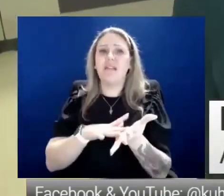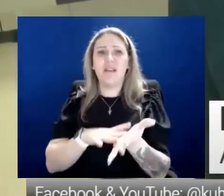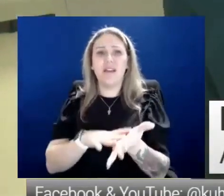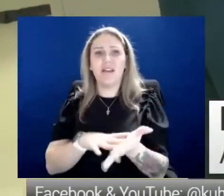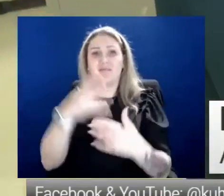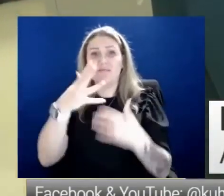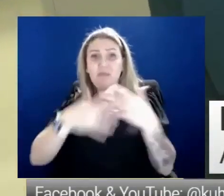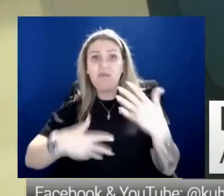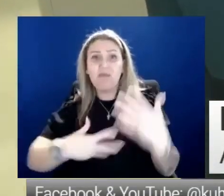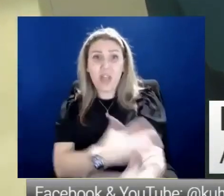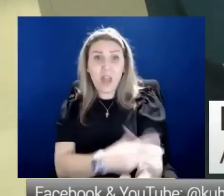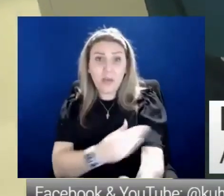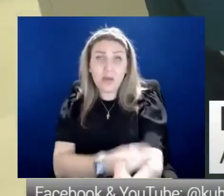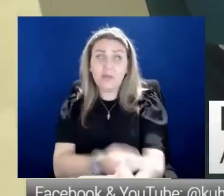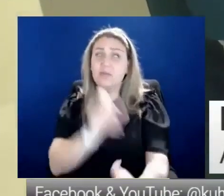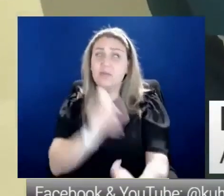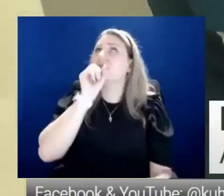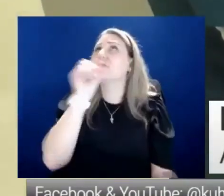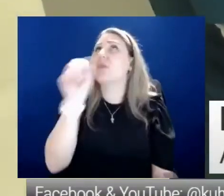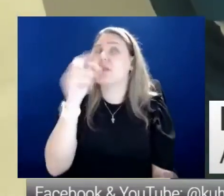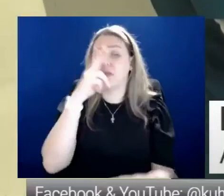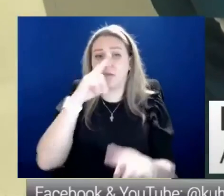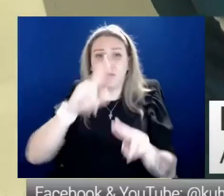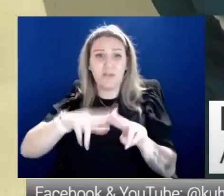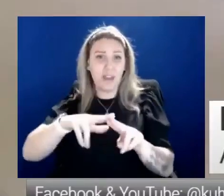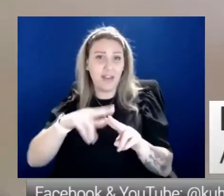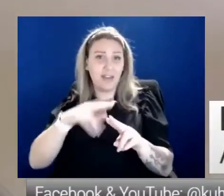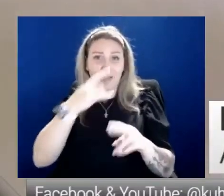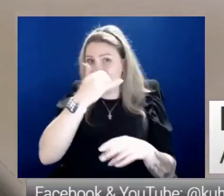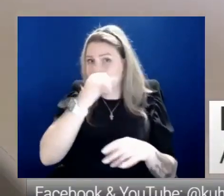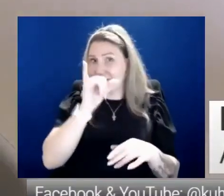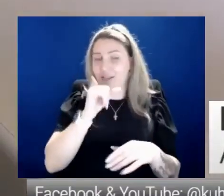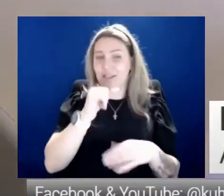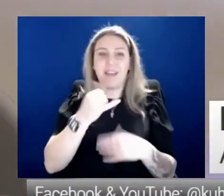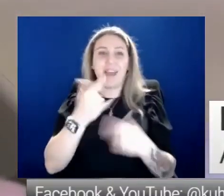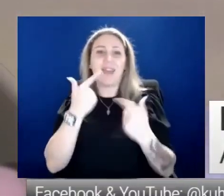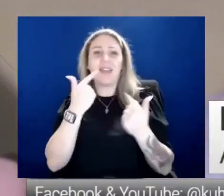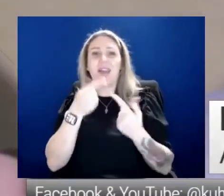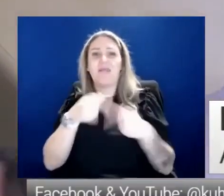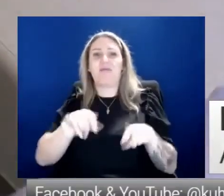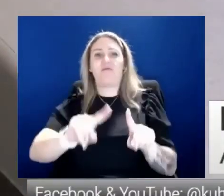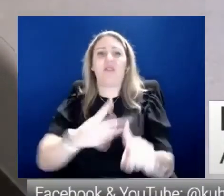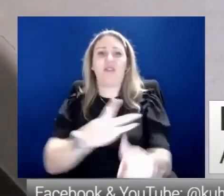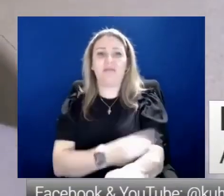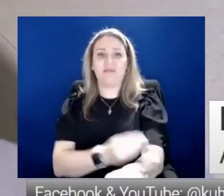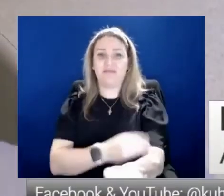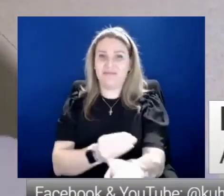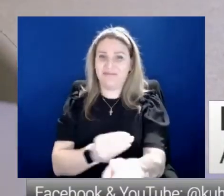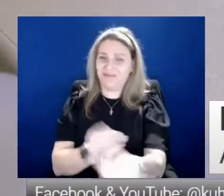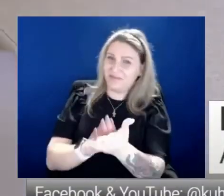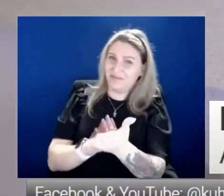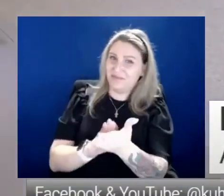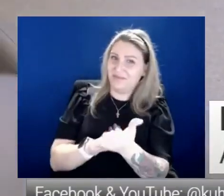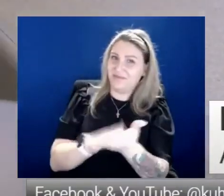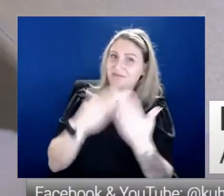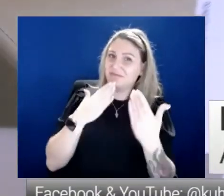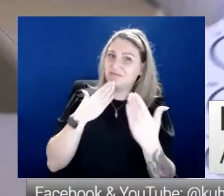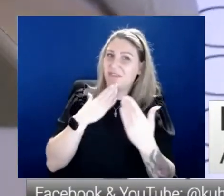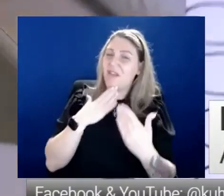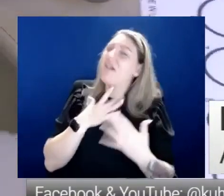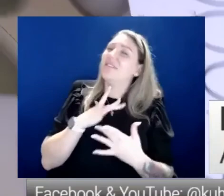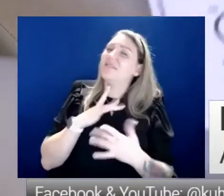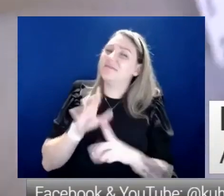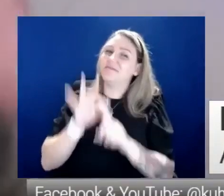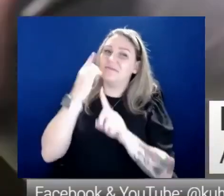phlebotomists. They are so fun and quirky, and they always make me laugh when they're drawing my blood. So hats off to phlebotomists. I have a special place in my heart for you. So to all